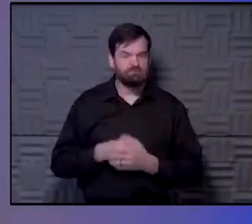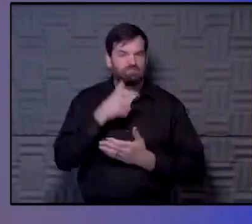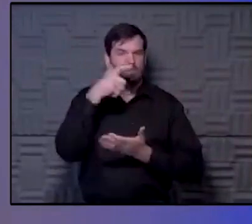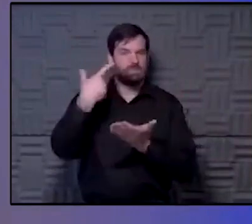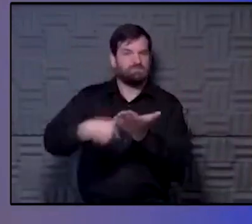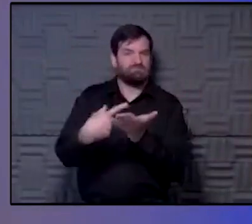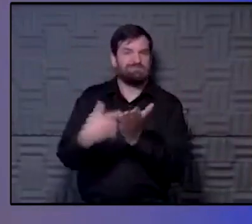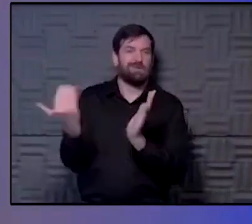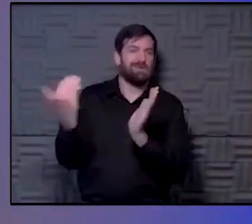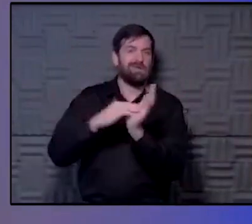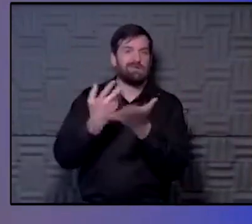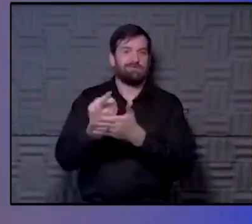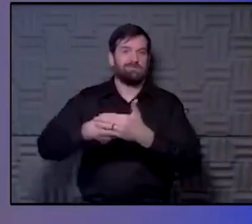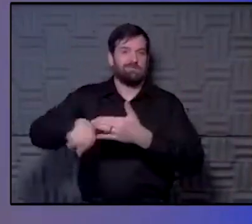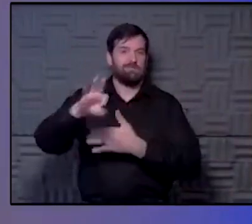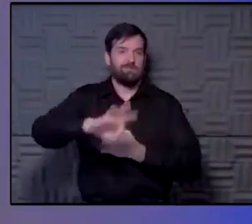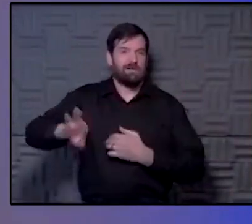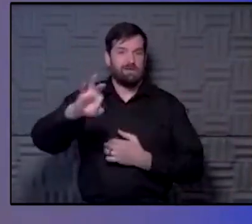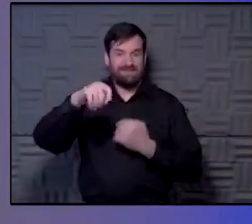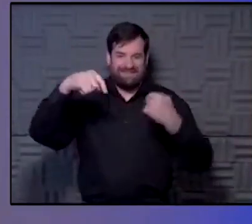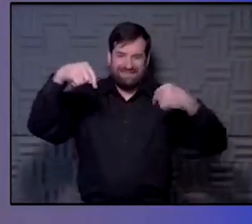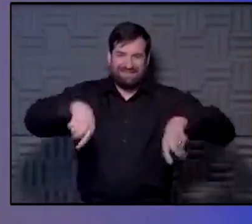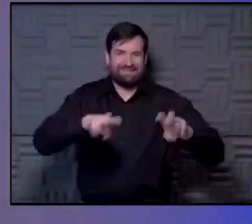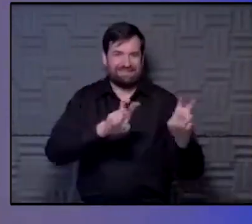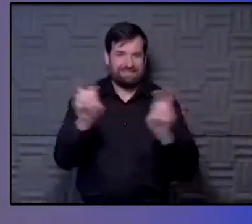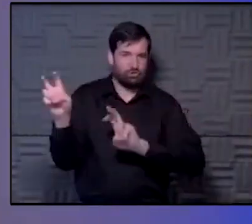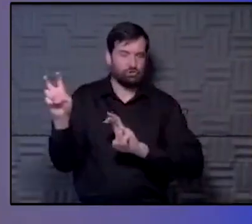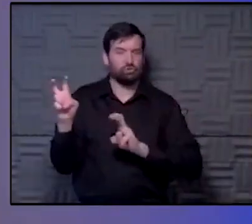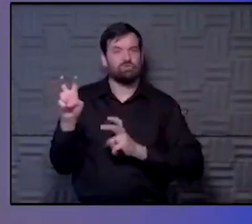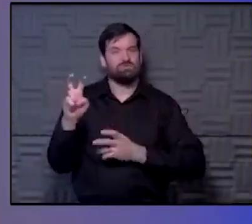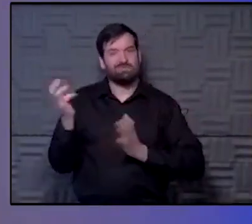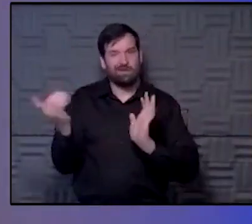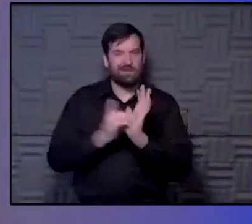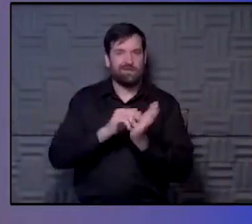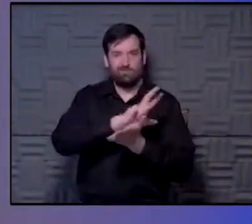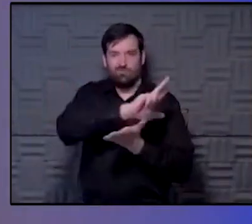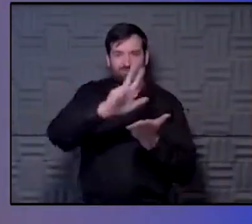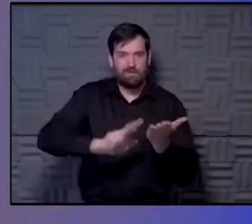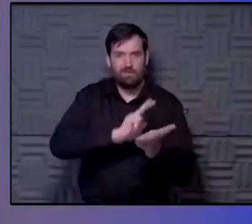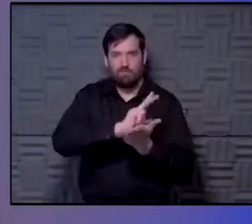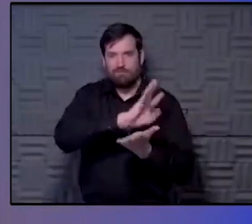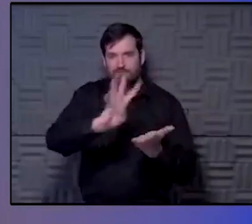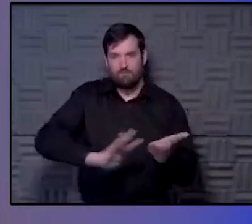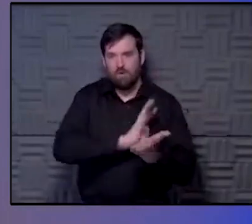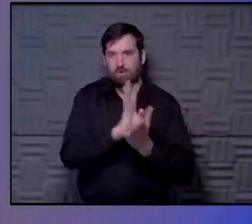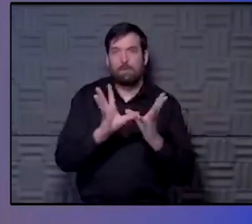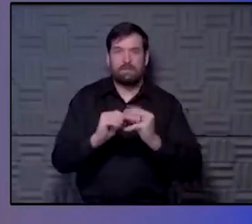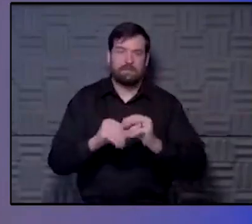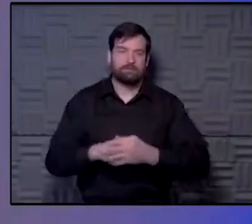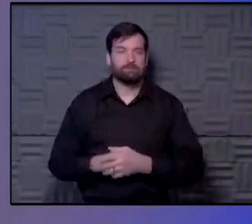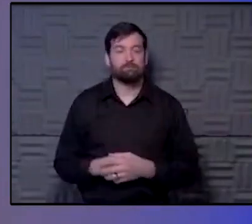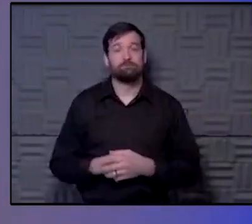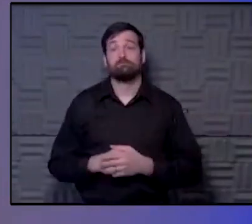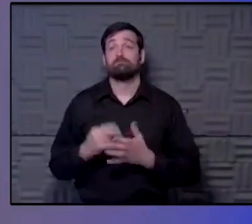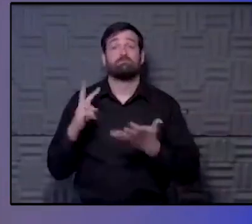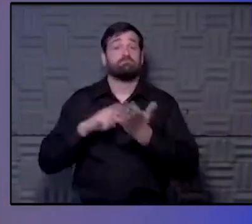next Friday afternoon about this very same issues, another 3 or 4 hour meeting about the same thing. So basically, I think the way I've been explaining it